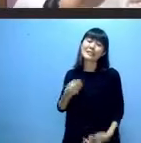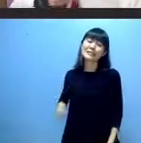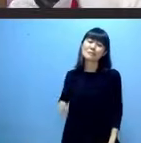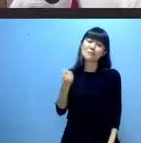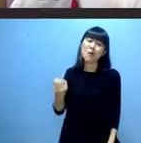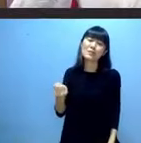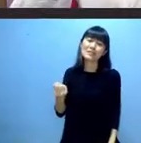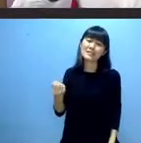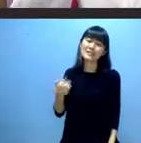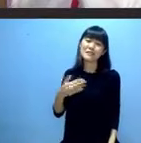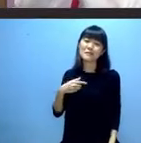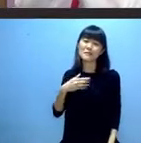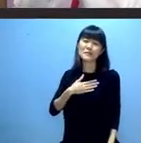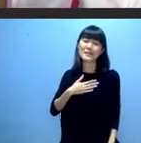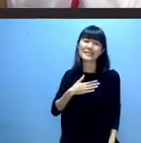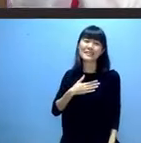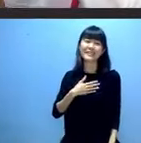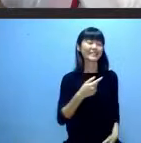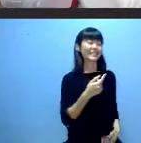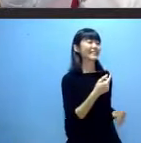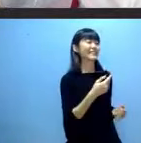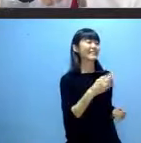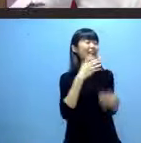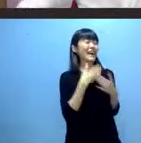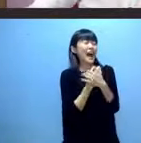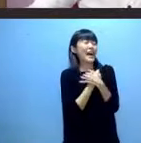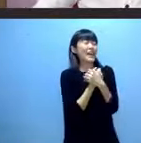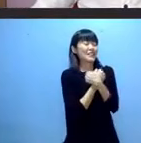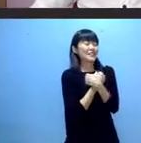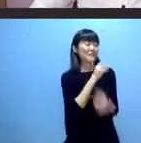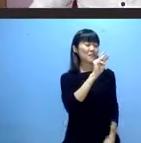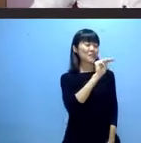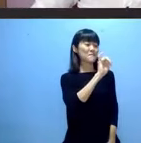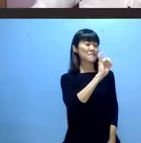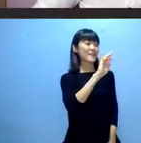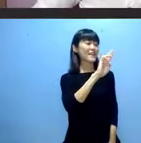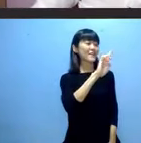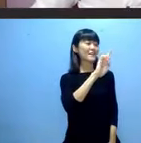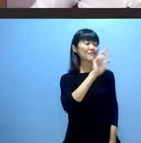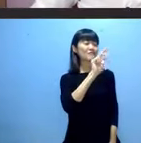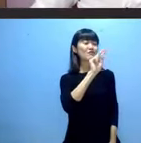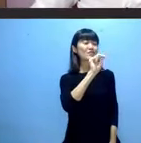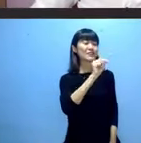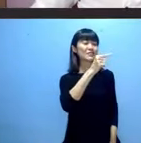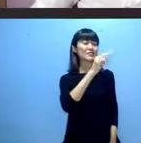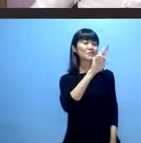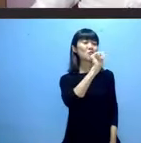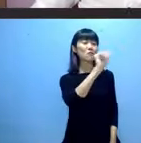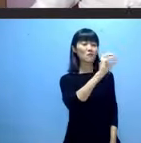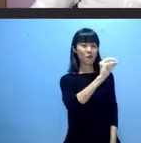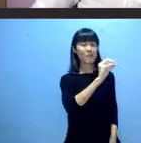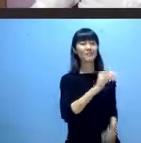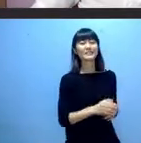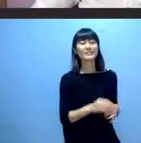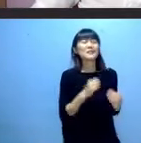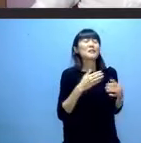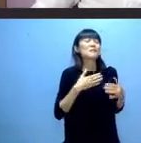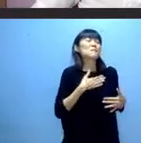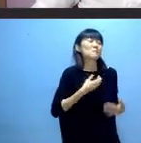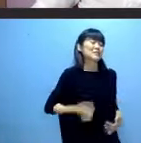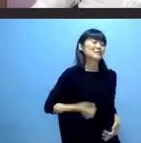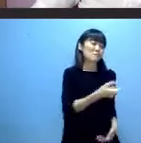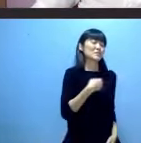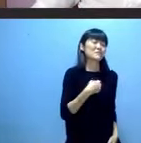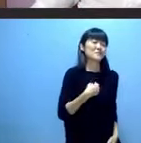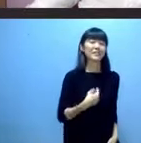Shout out to Mei Ren Kuo. I love Mei Ren Kuo. Please sponsor. Yeah. But anyway, we should do hot pot together.